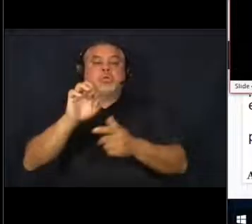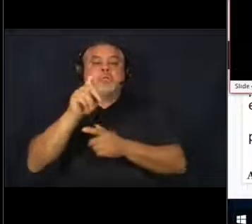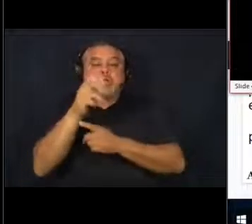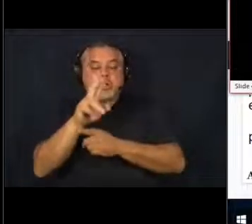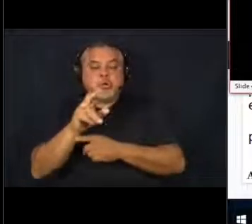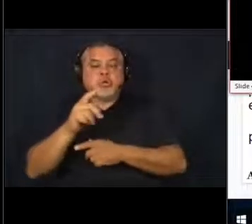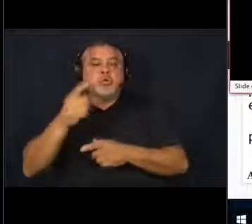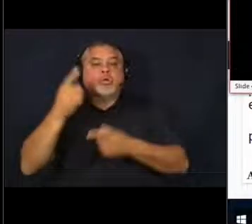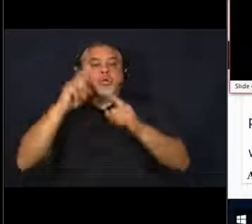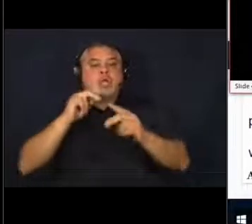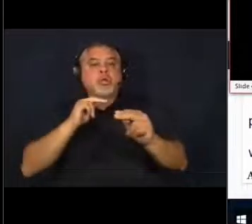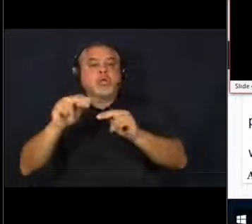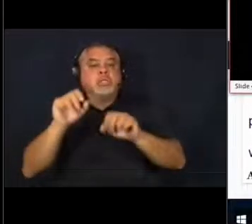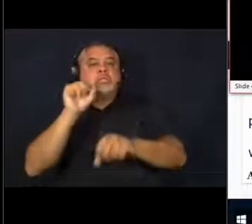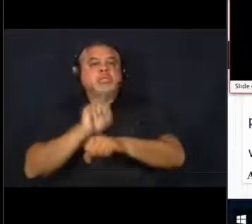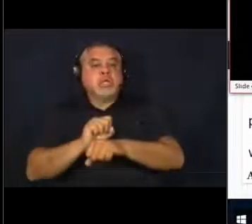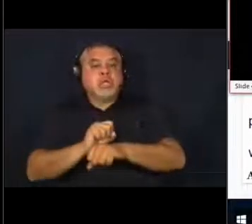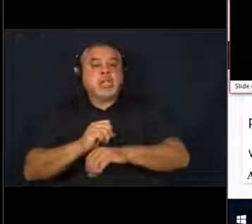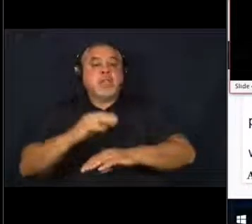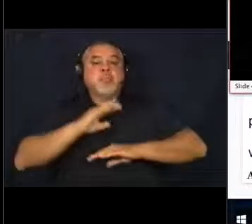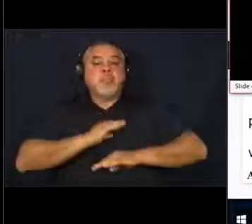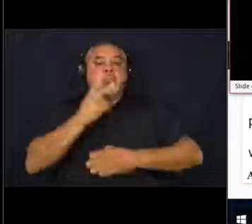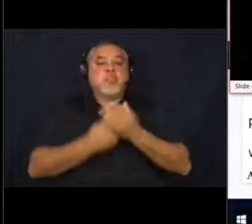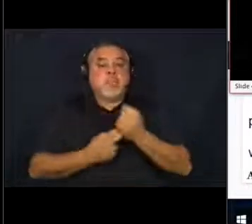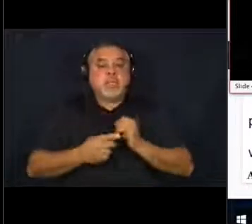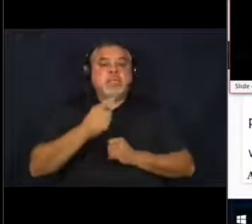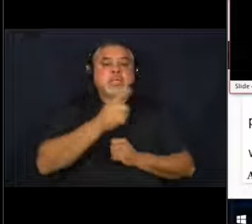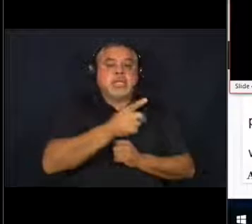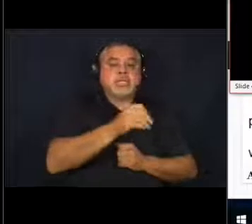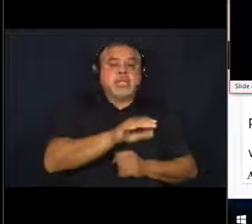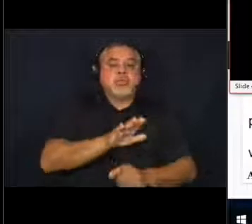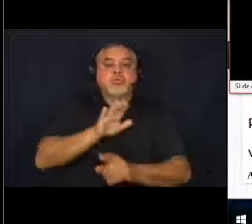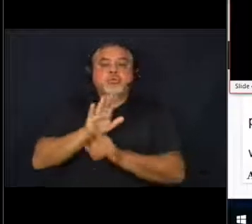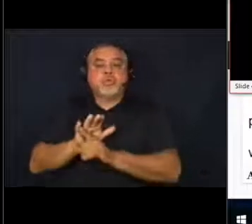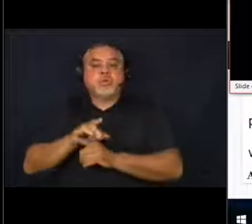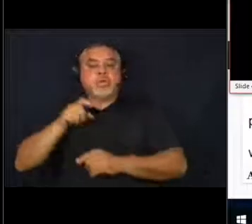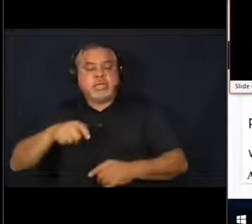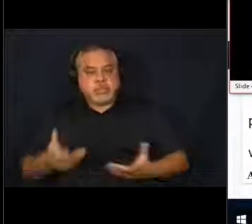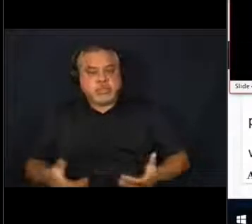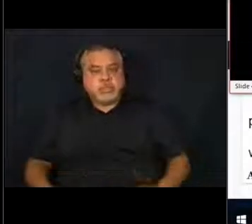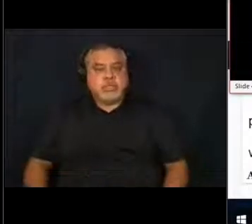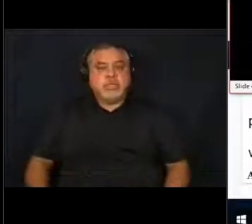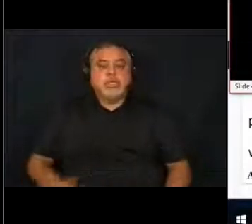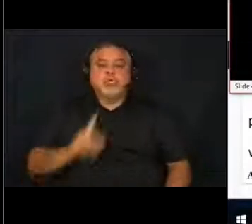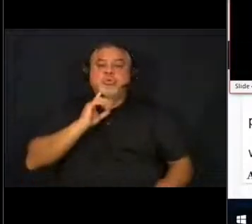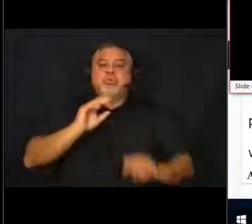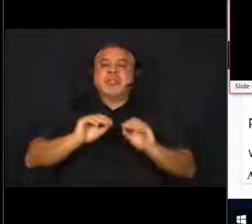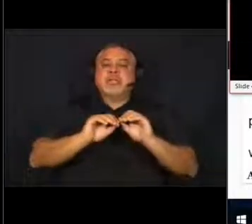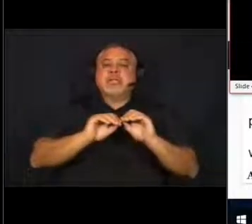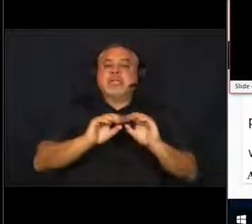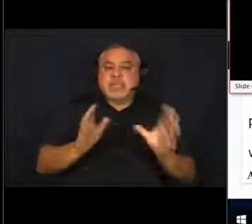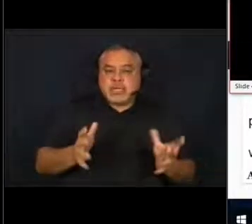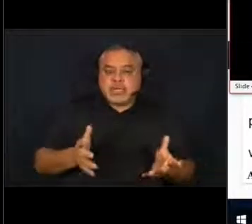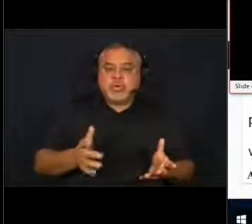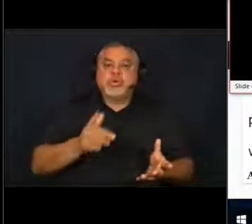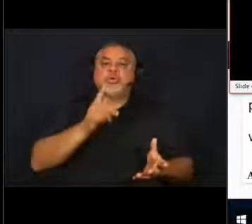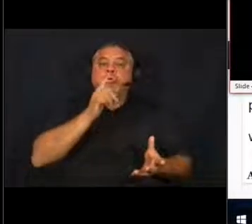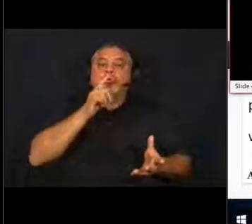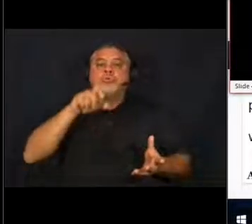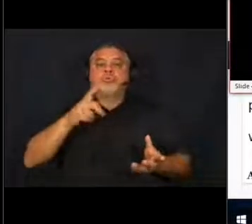a job that meets both his and your employment needs. Totally clear now as to who is supposed to take